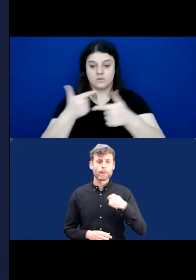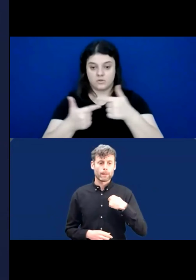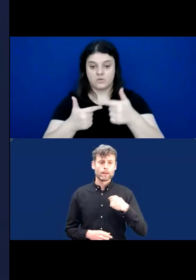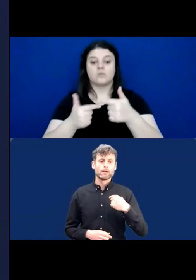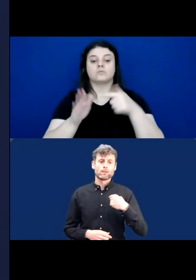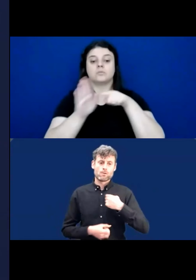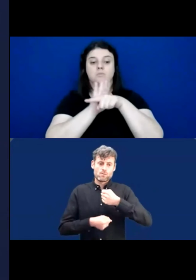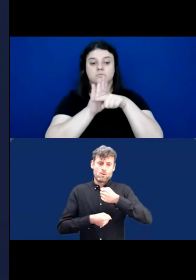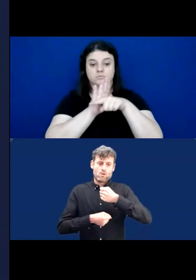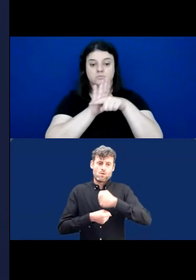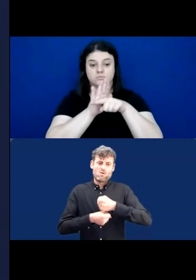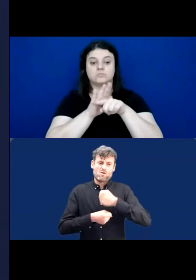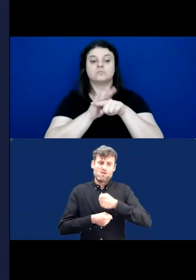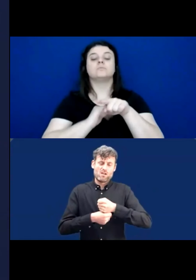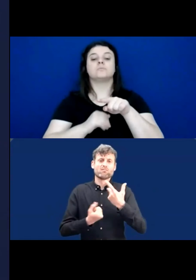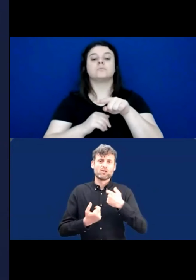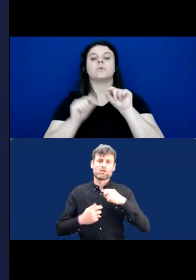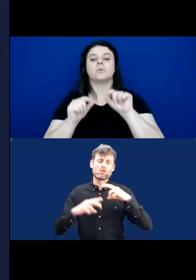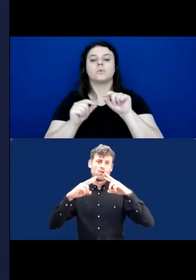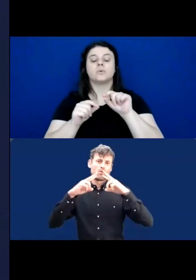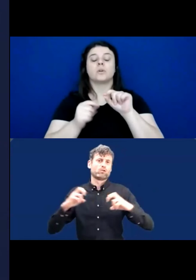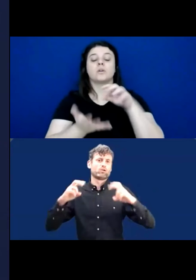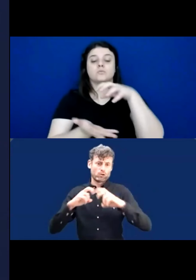the Audiological Research Center